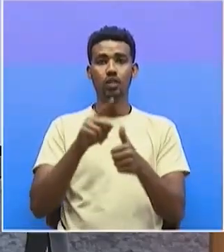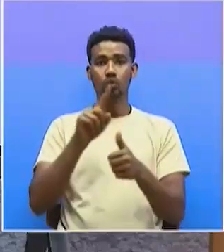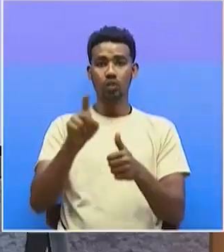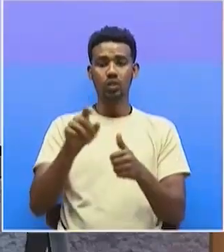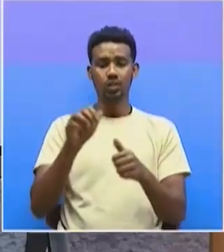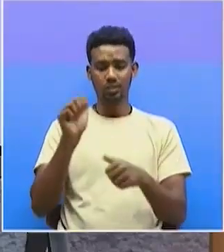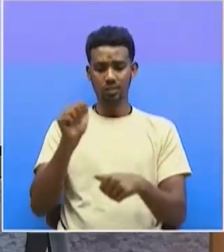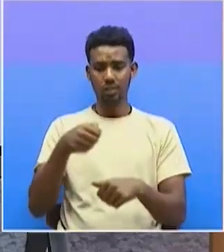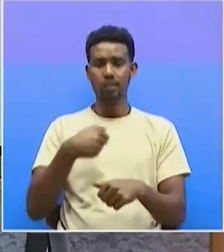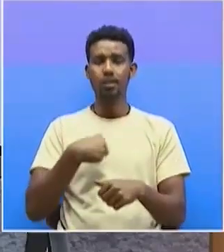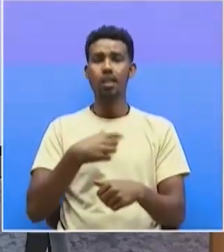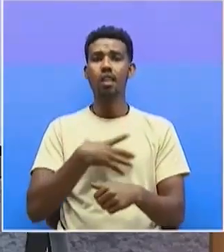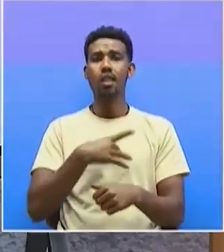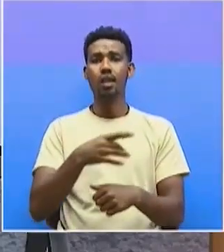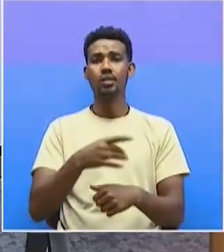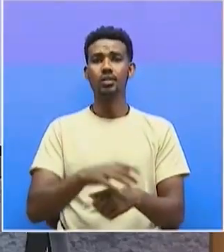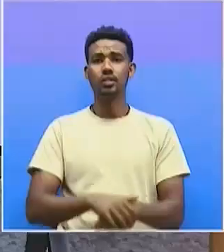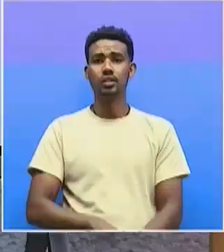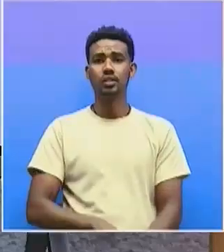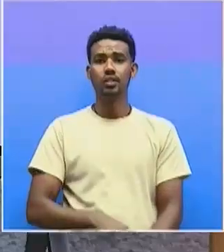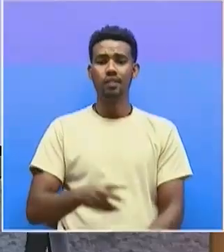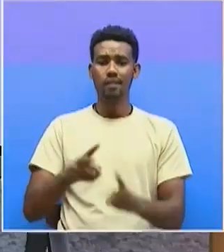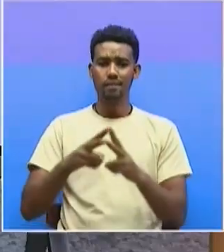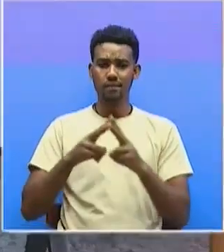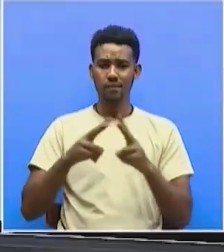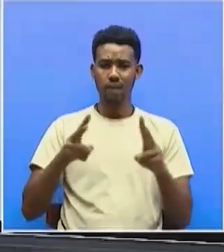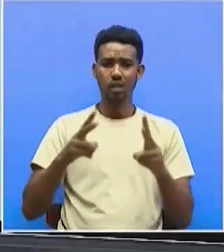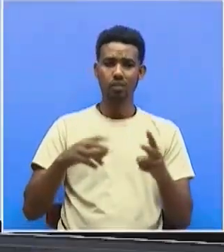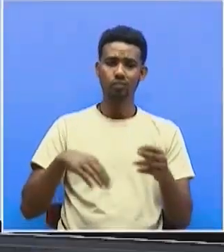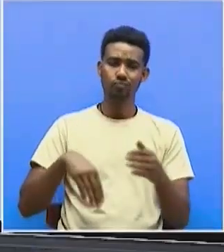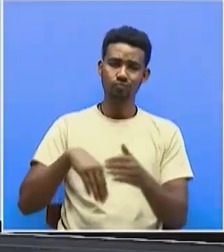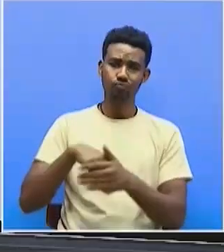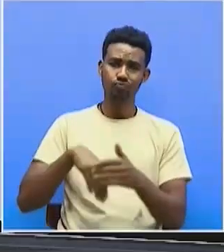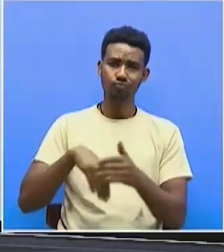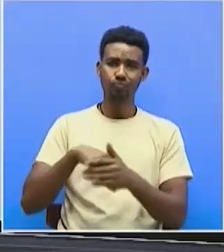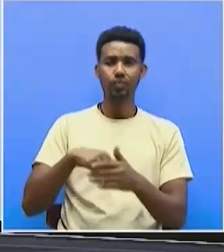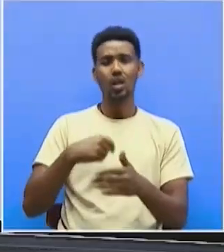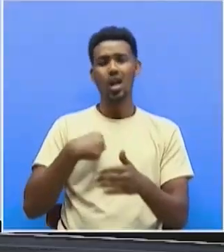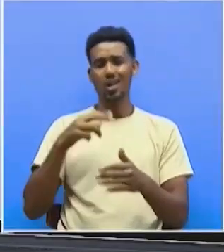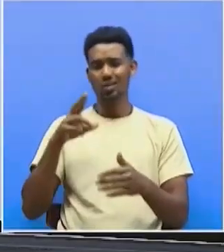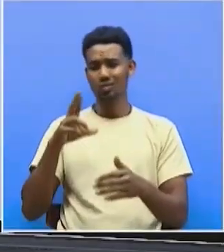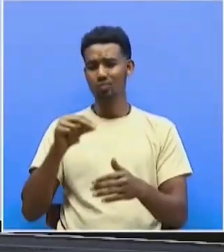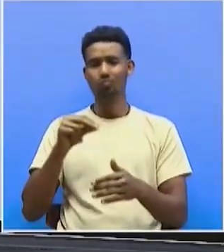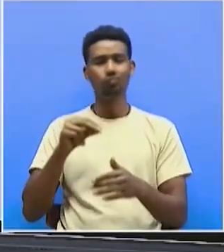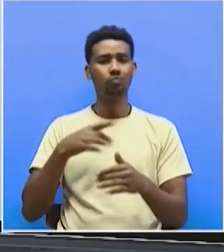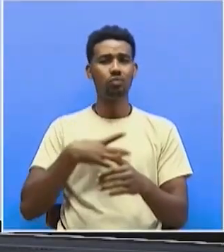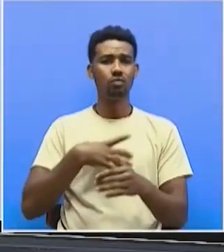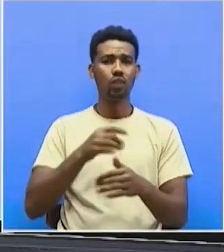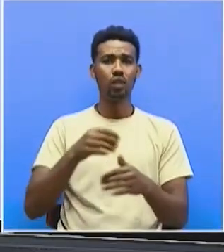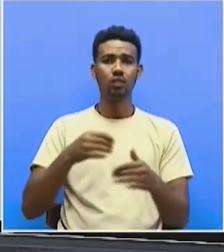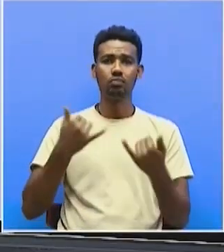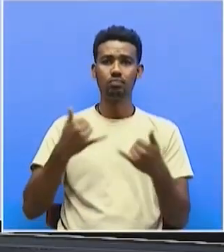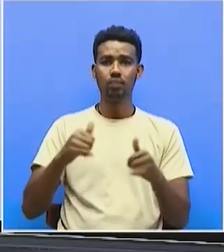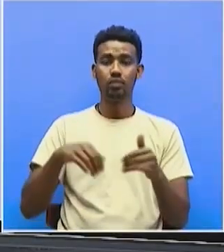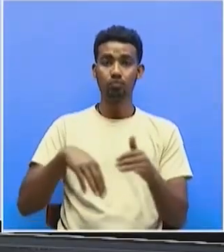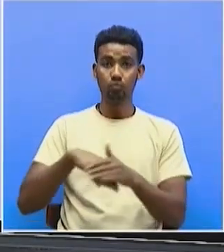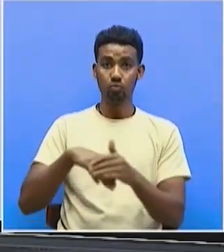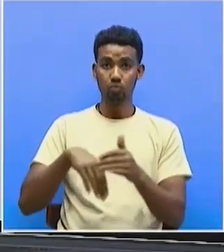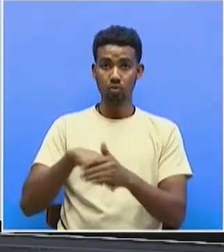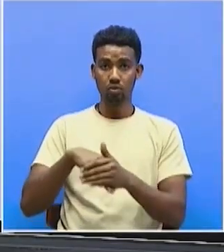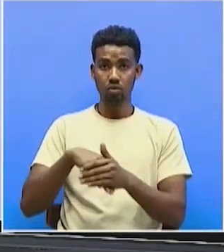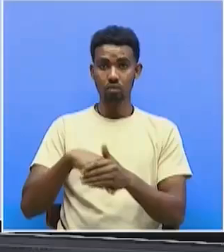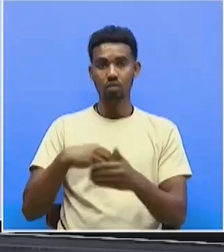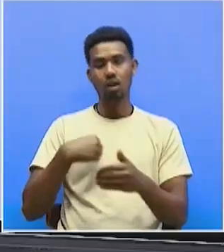yes, I like very much playing football, even I don't like playing football, even here. I